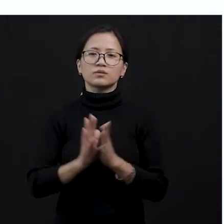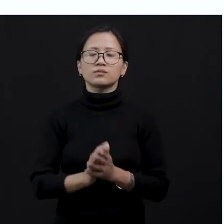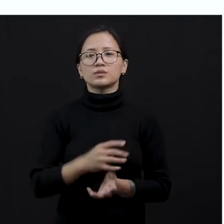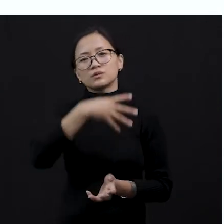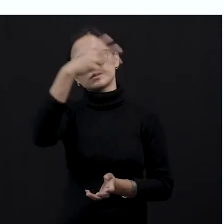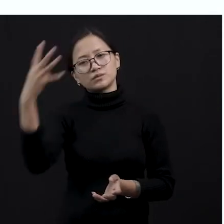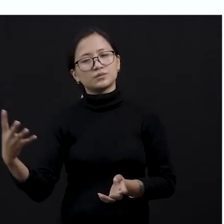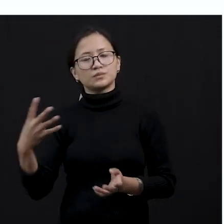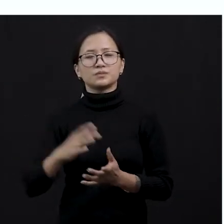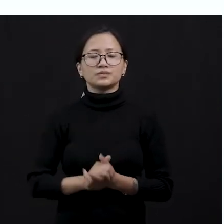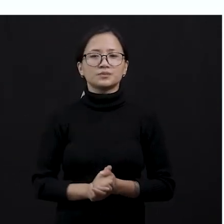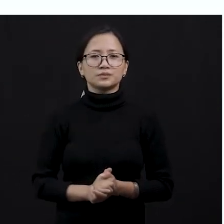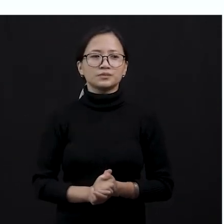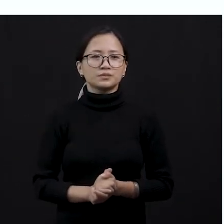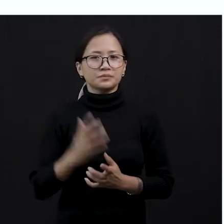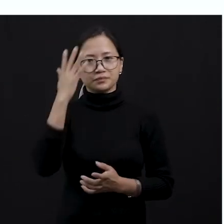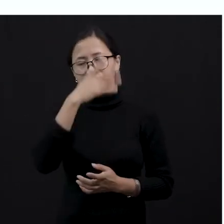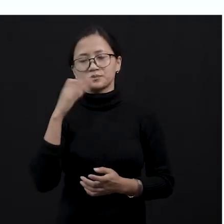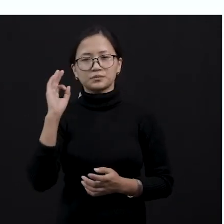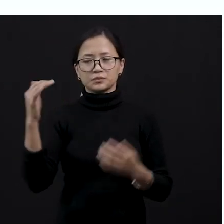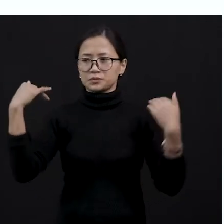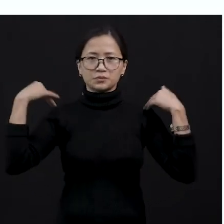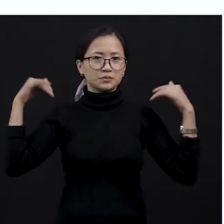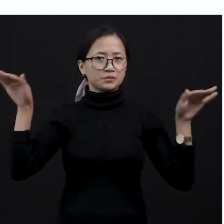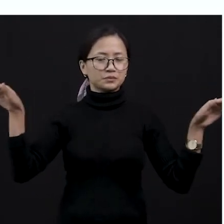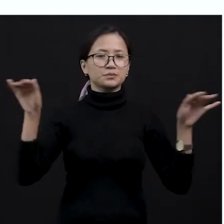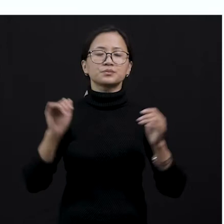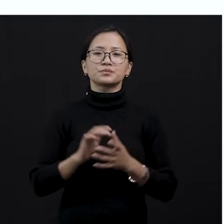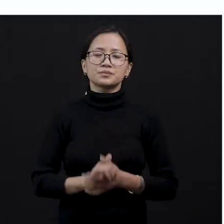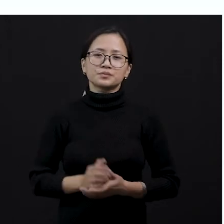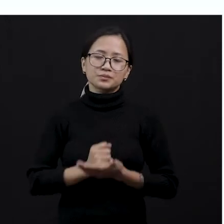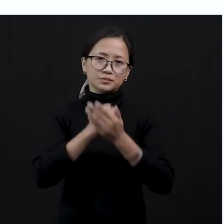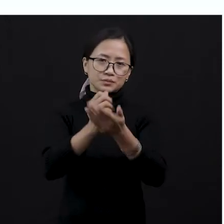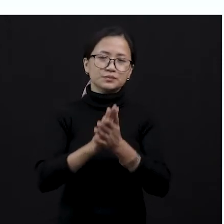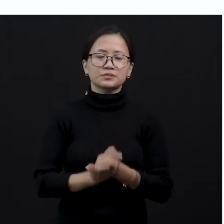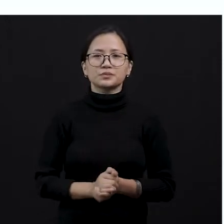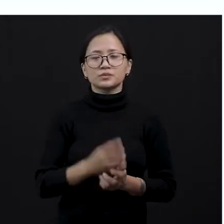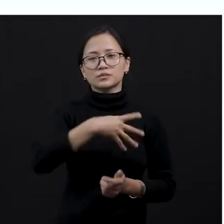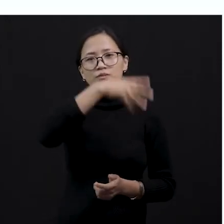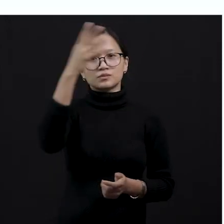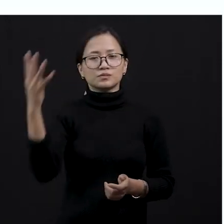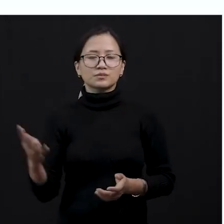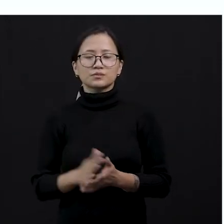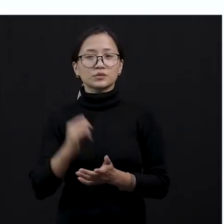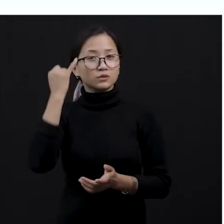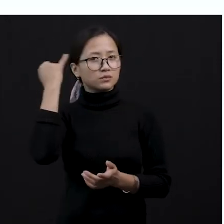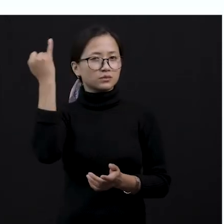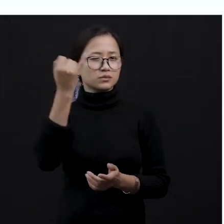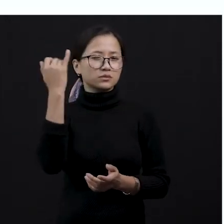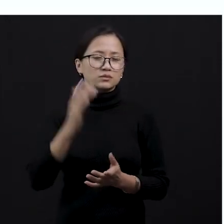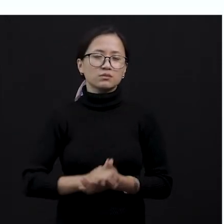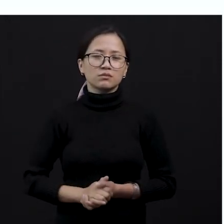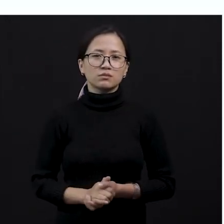of rainbow. See, he will have a beautiful wings with the help of the rainbow, right? This is all his imagination.